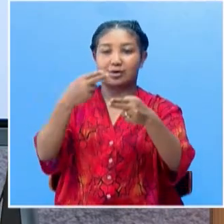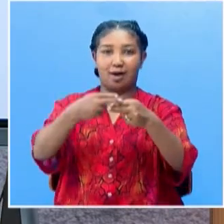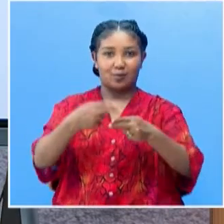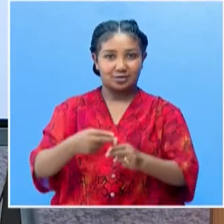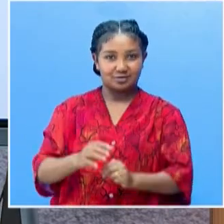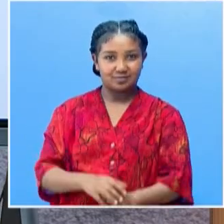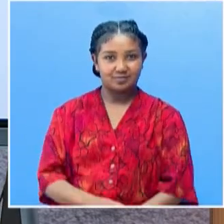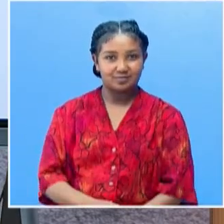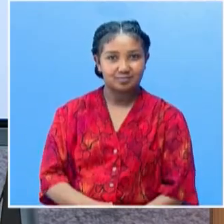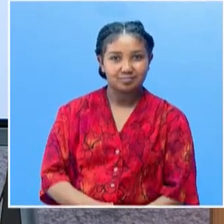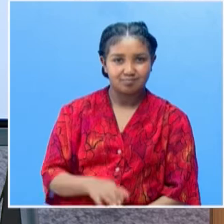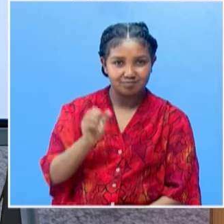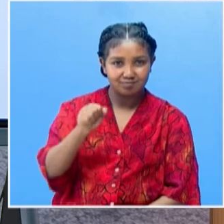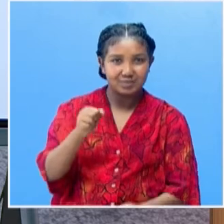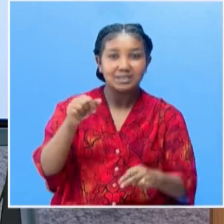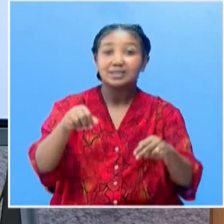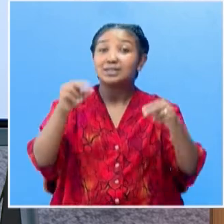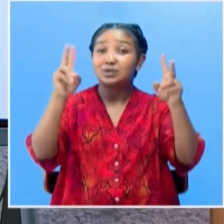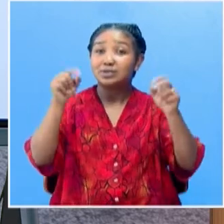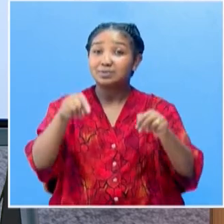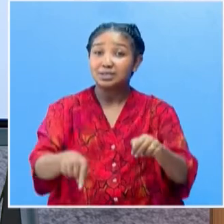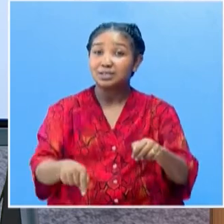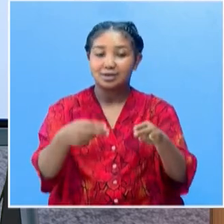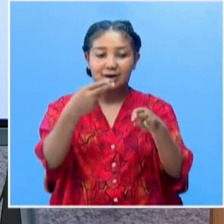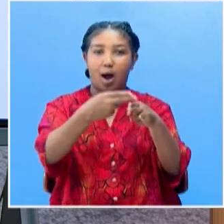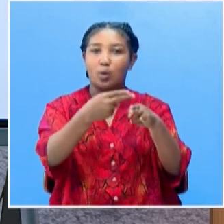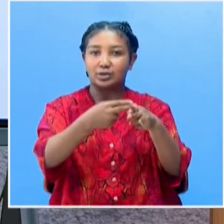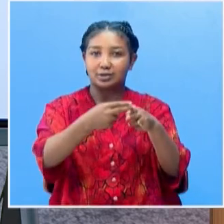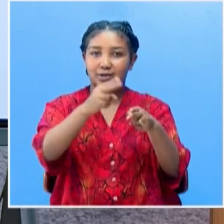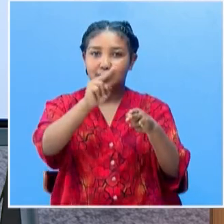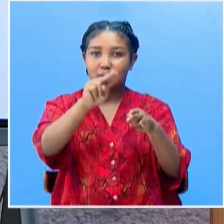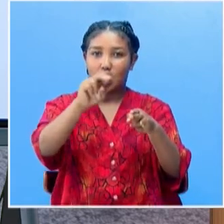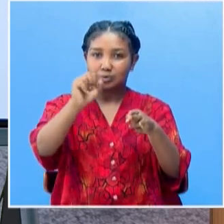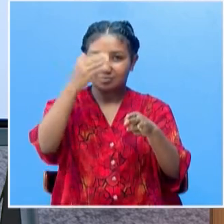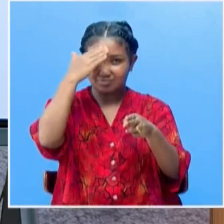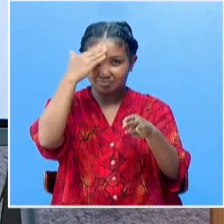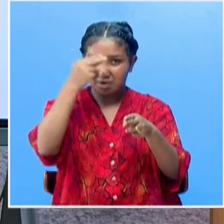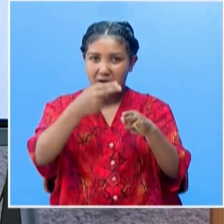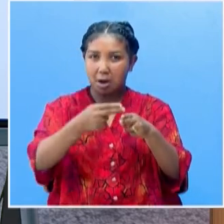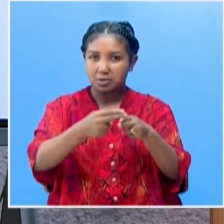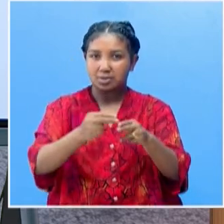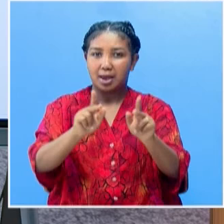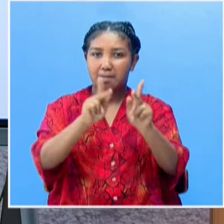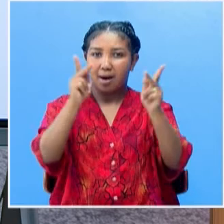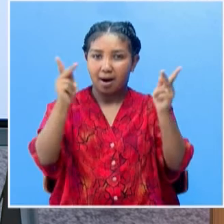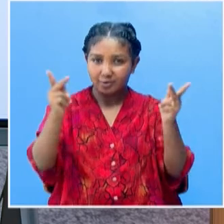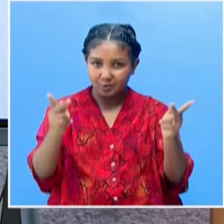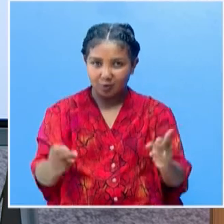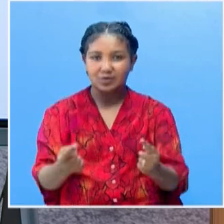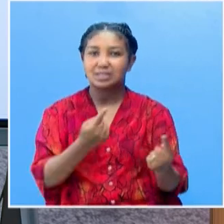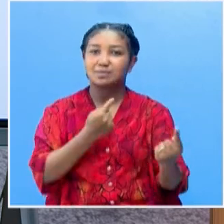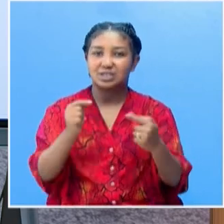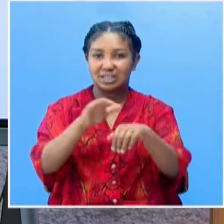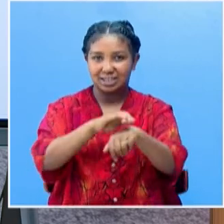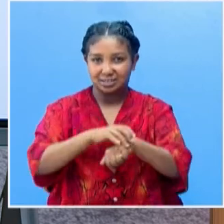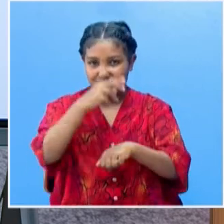nouns. Yes, our today's lesson is what? Nouns. Nouns are one part of the parts of speech in